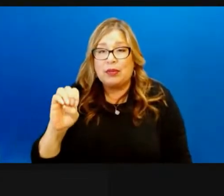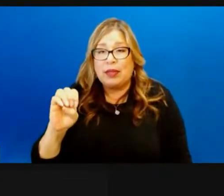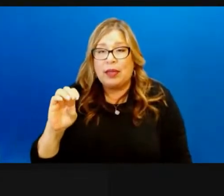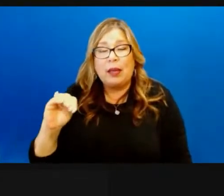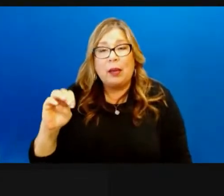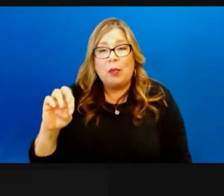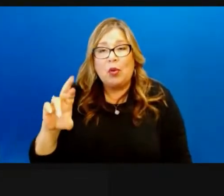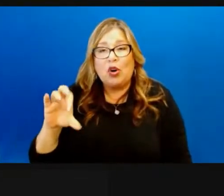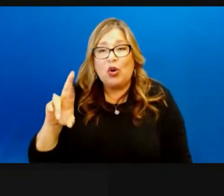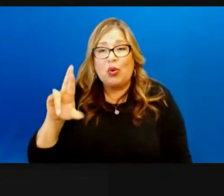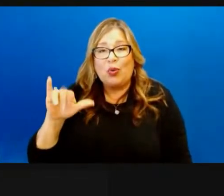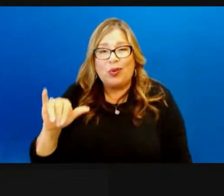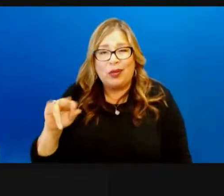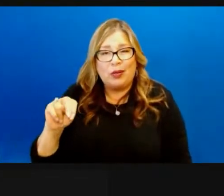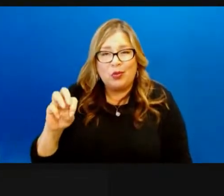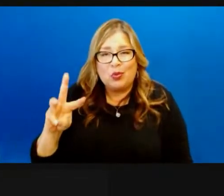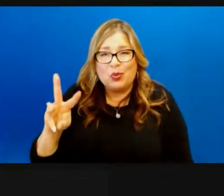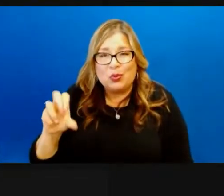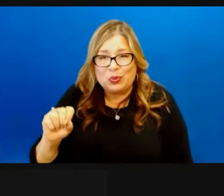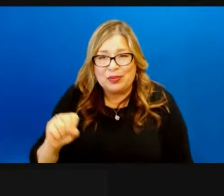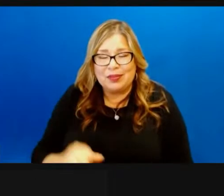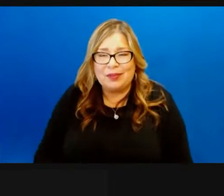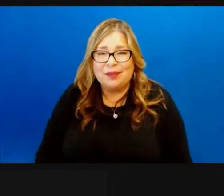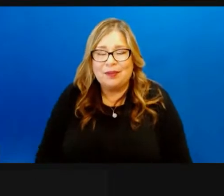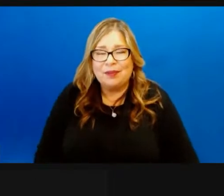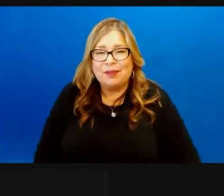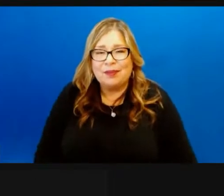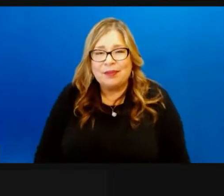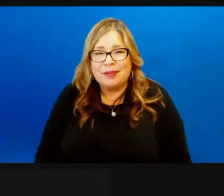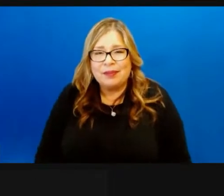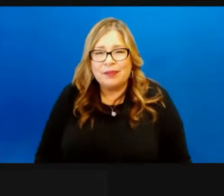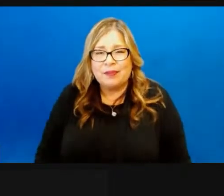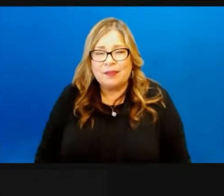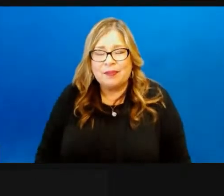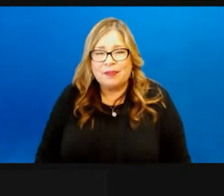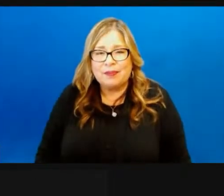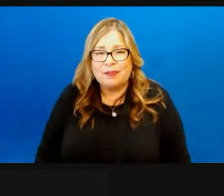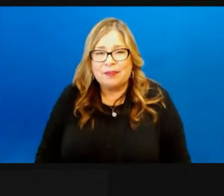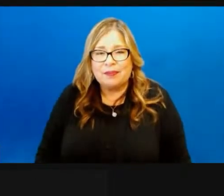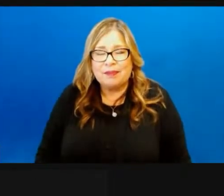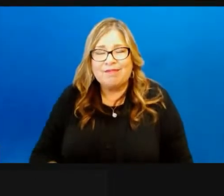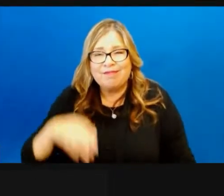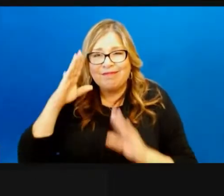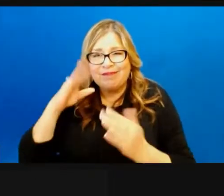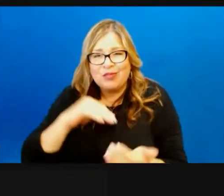Hi, Dr. Galley. Thank you. You had pointed to some of